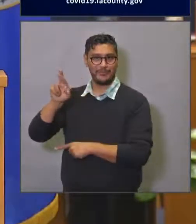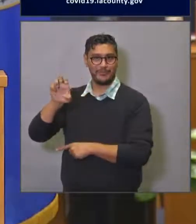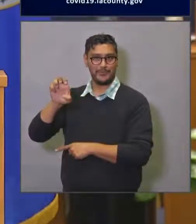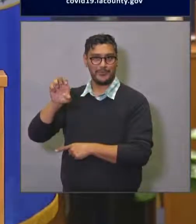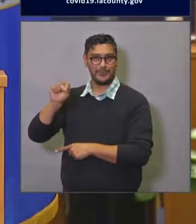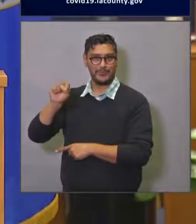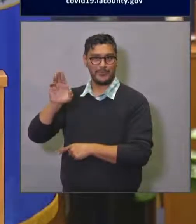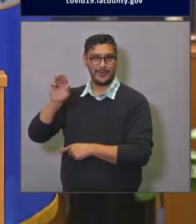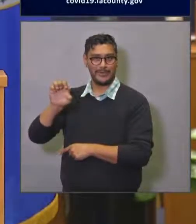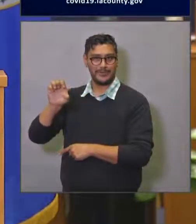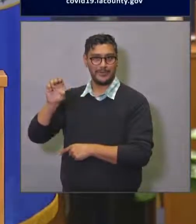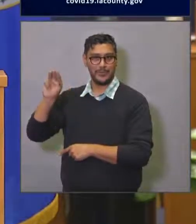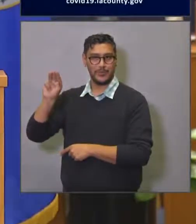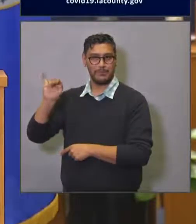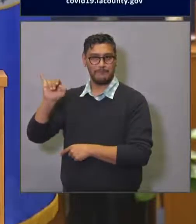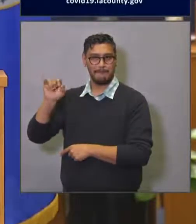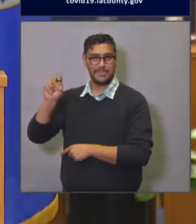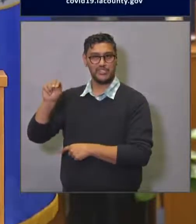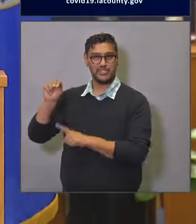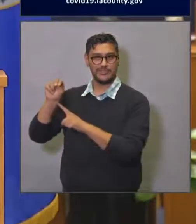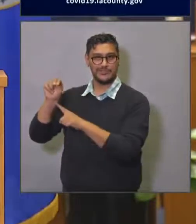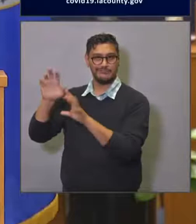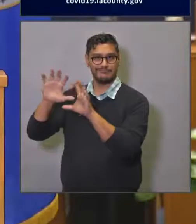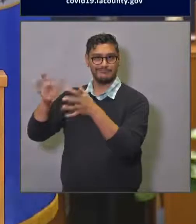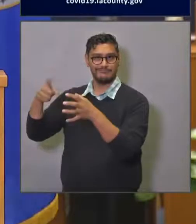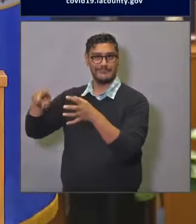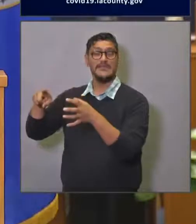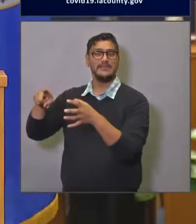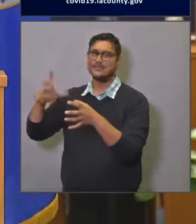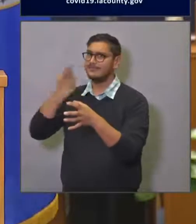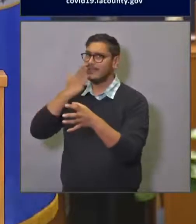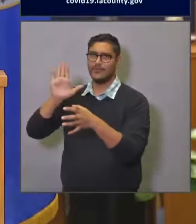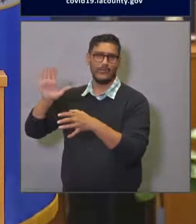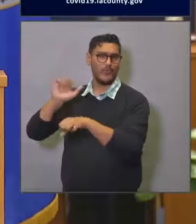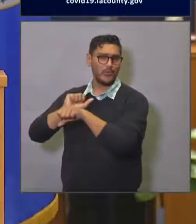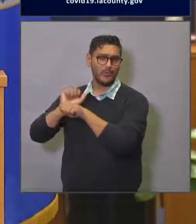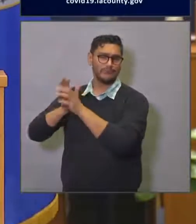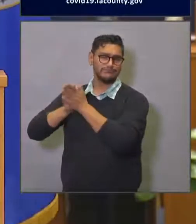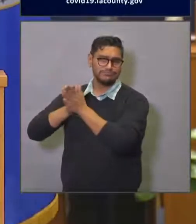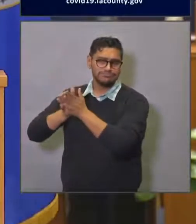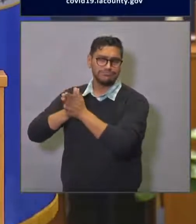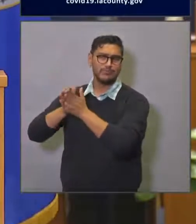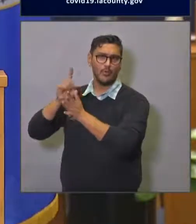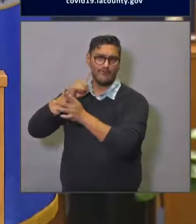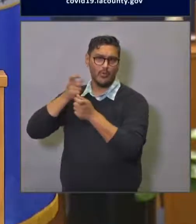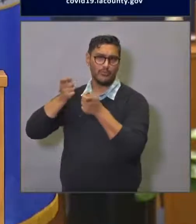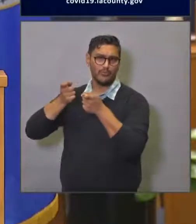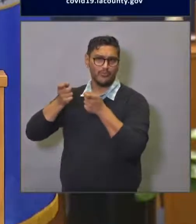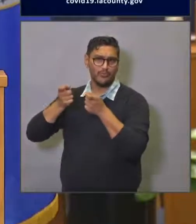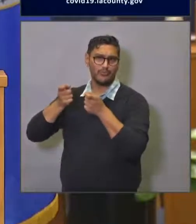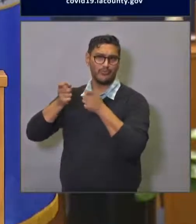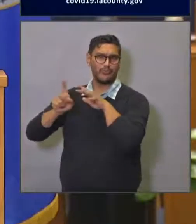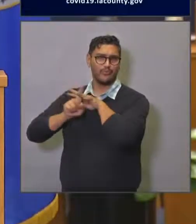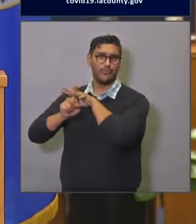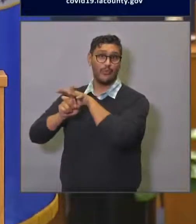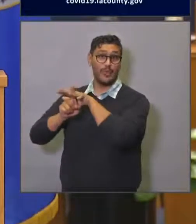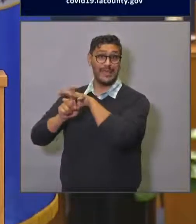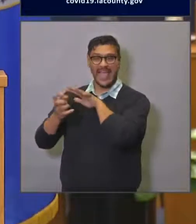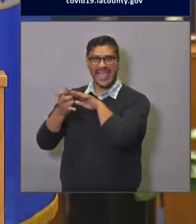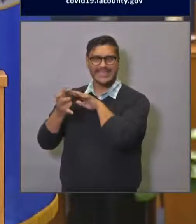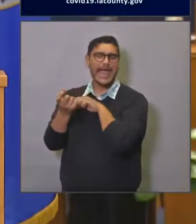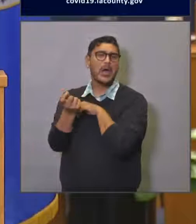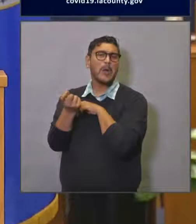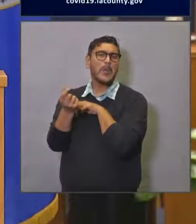doing all the work that they're doing and have been doing all along on managing cases and now small outbreaks at the